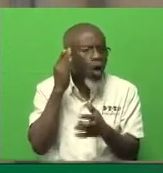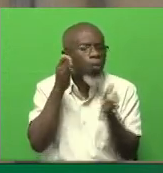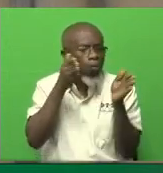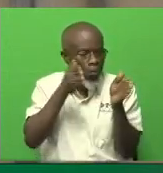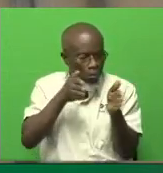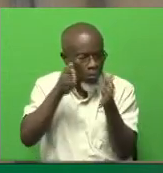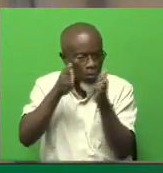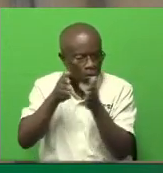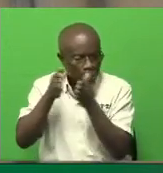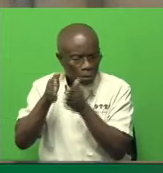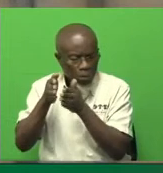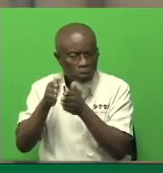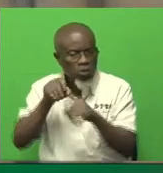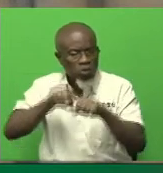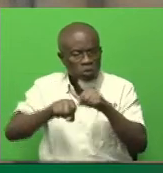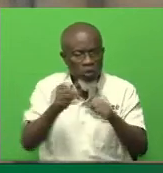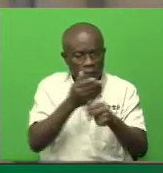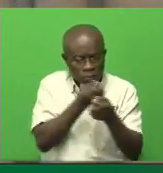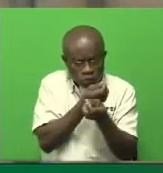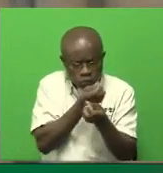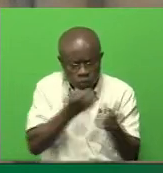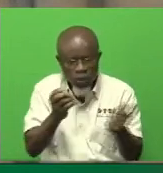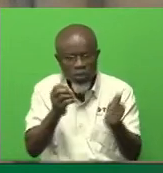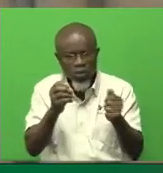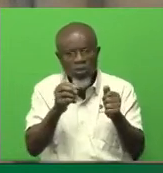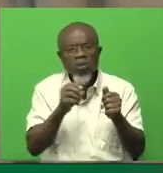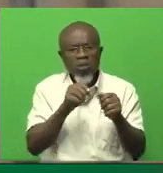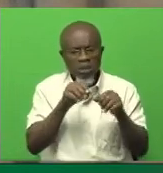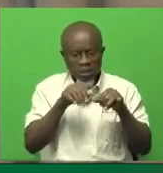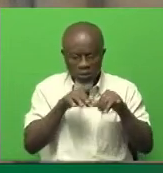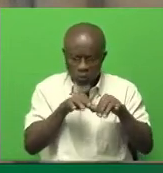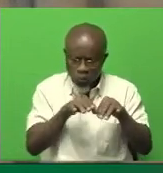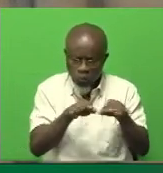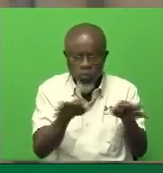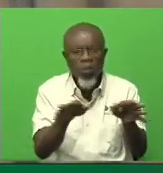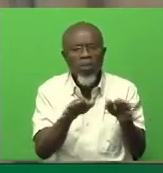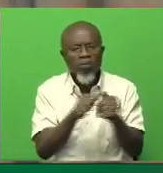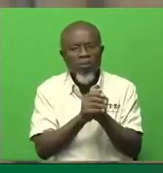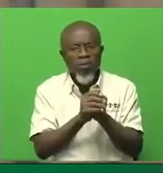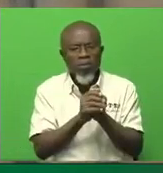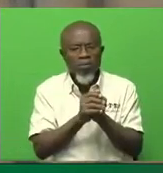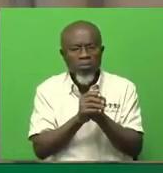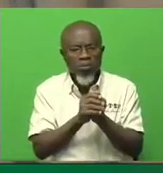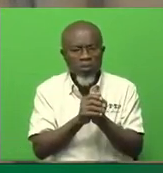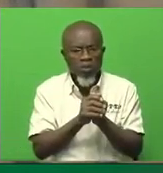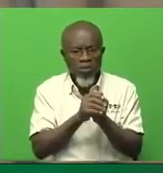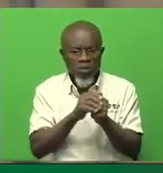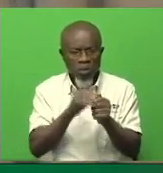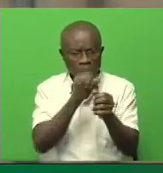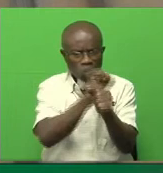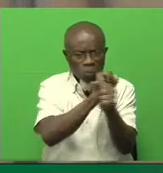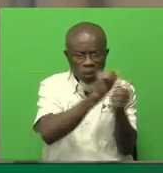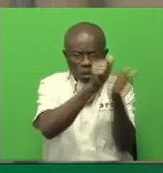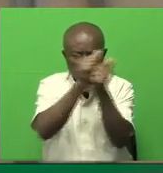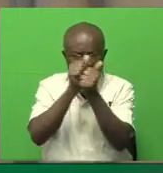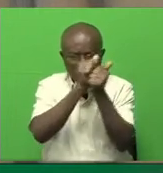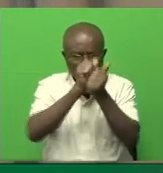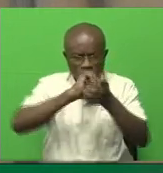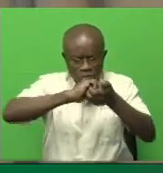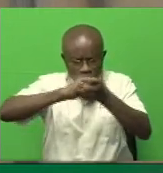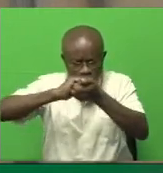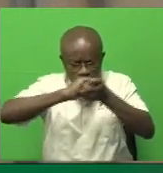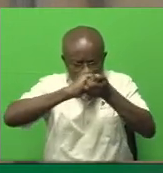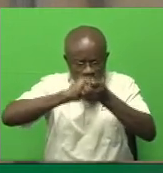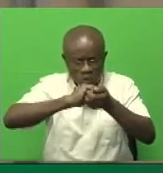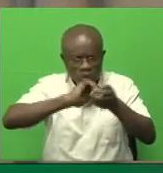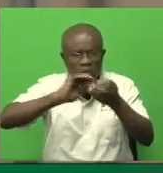two simplify image sharing across regions and sectors that is crucial that